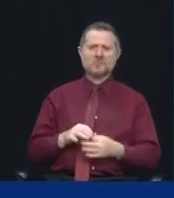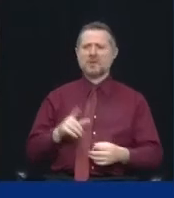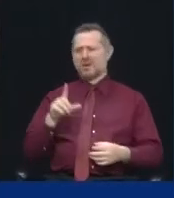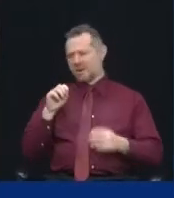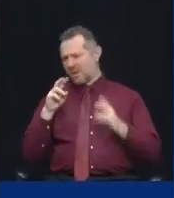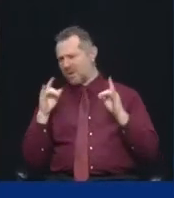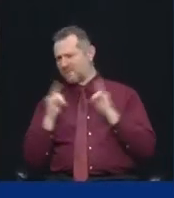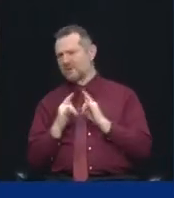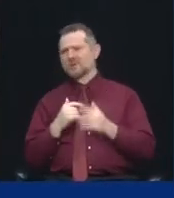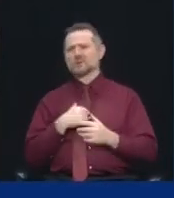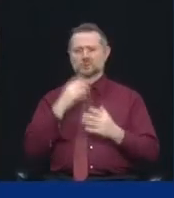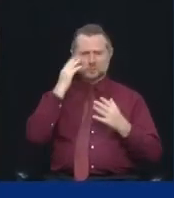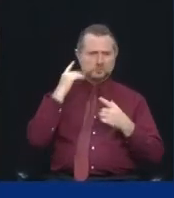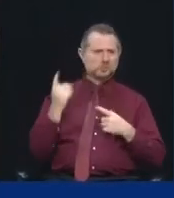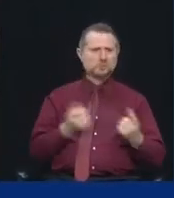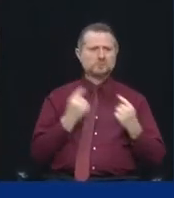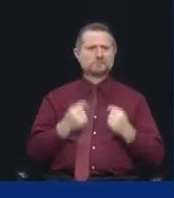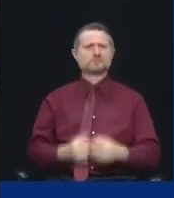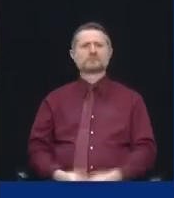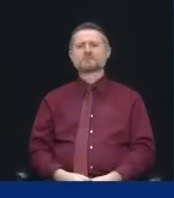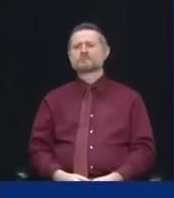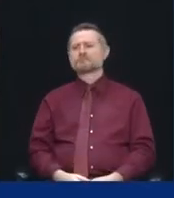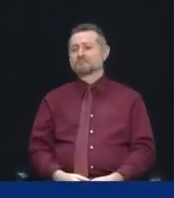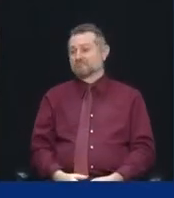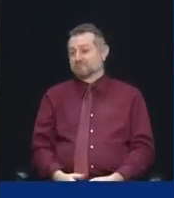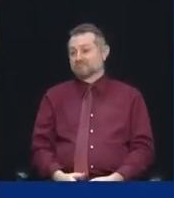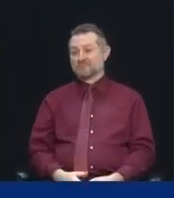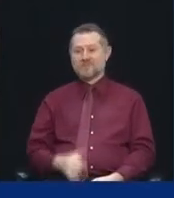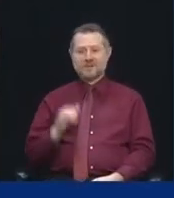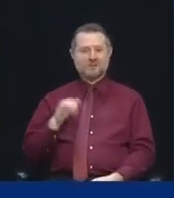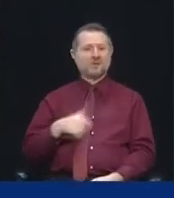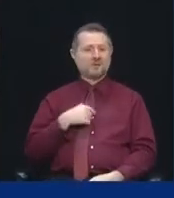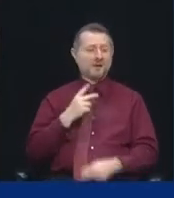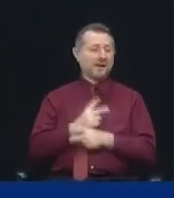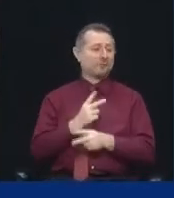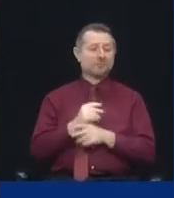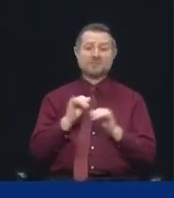disciplined. And that's what I'm going to stick with. So,